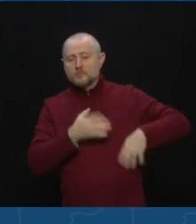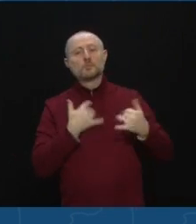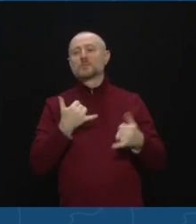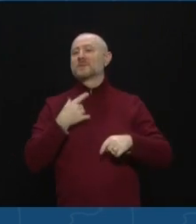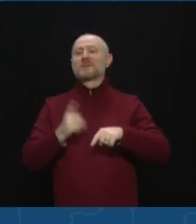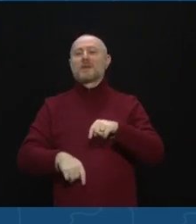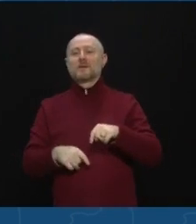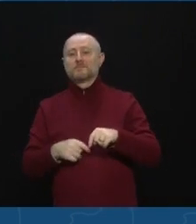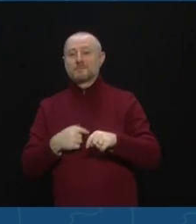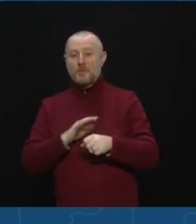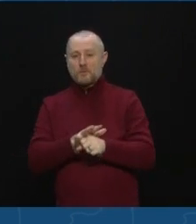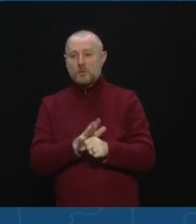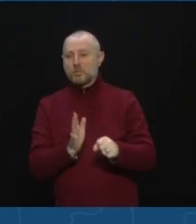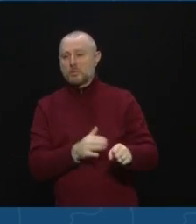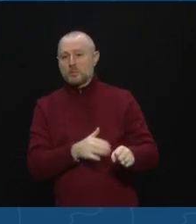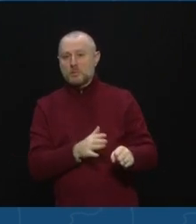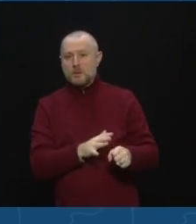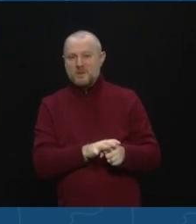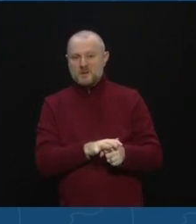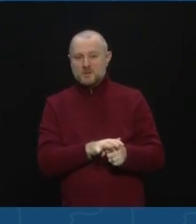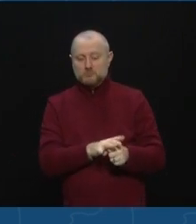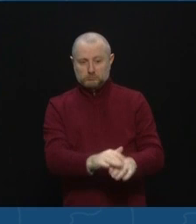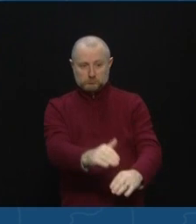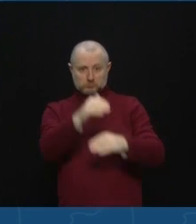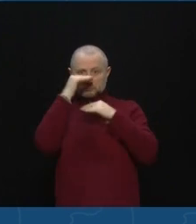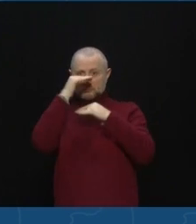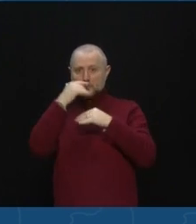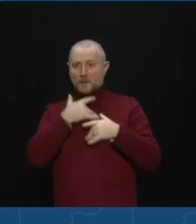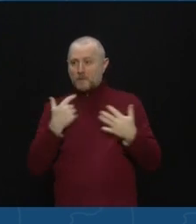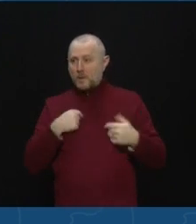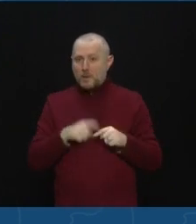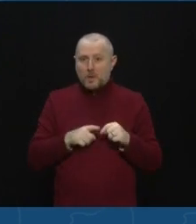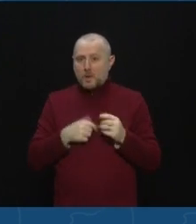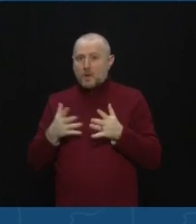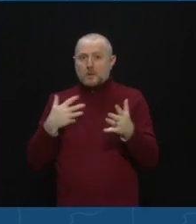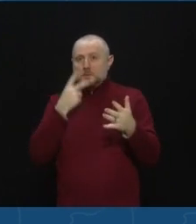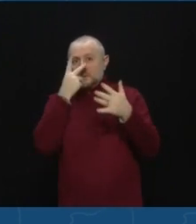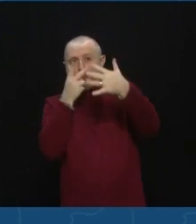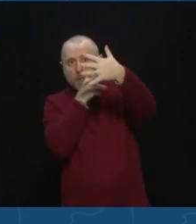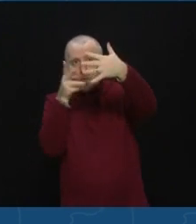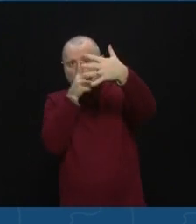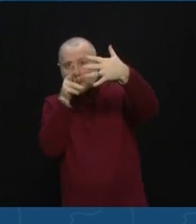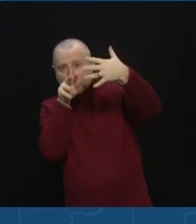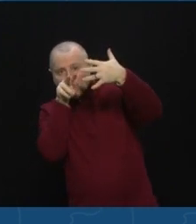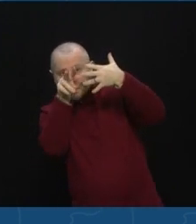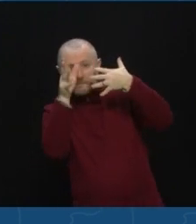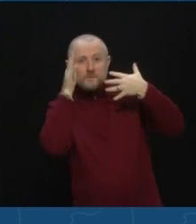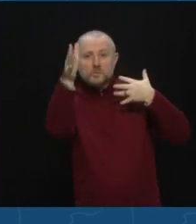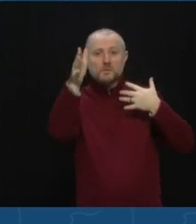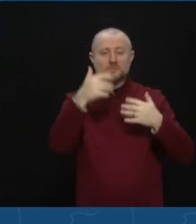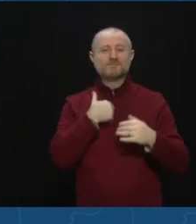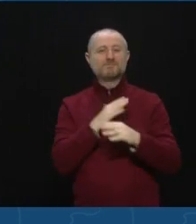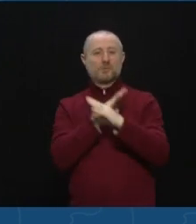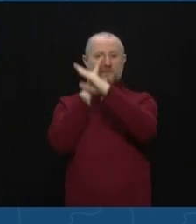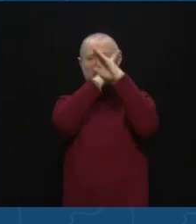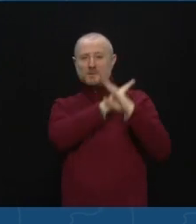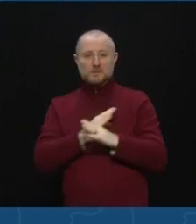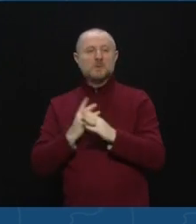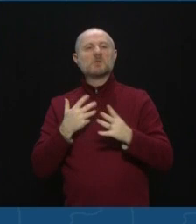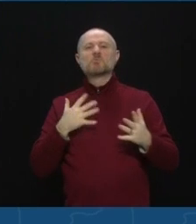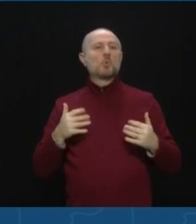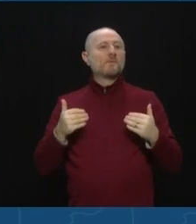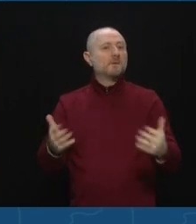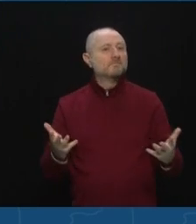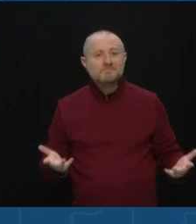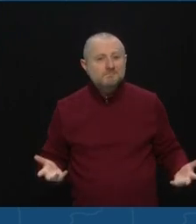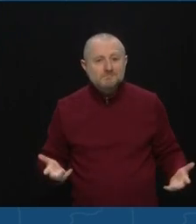us so tightly that it constrains us from looking to the future or prevents us from mending those cracks. Since